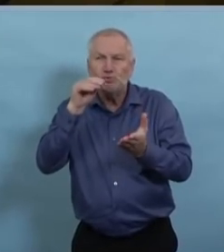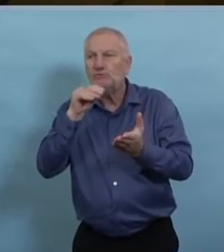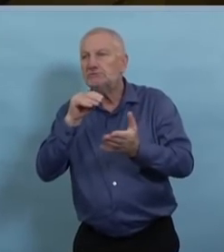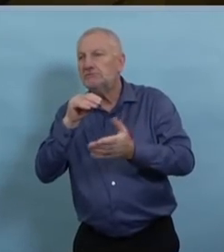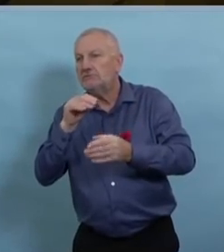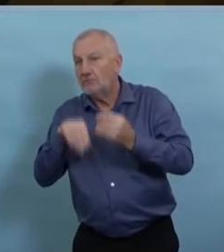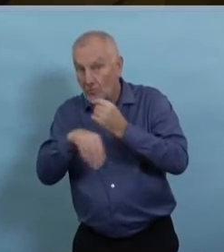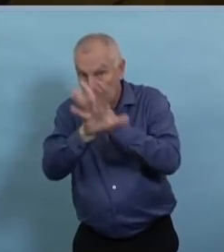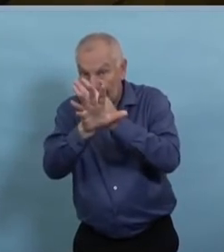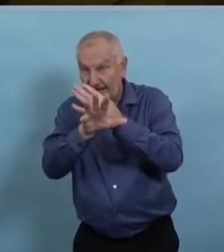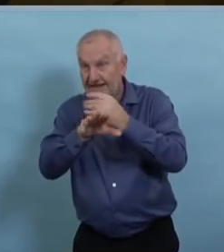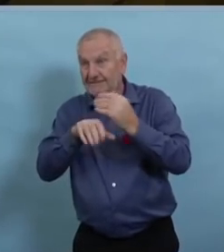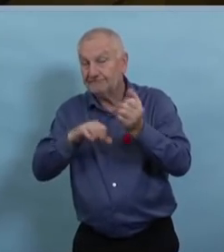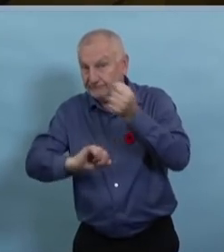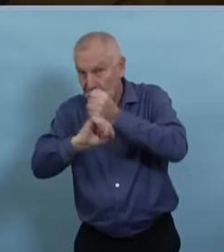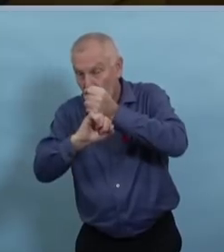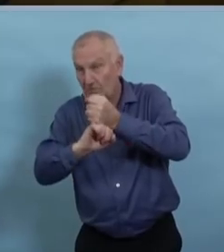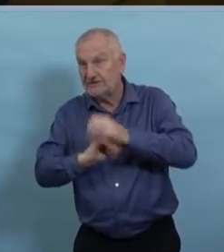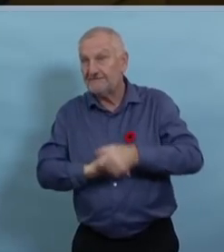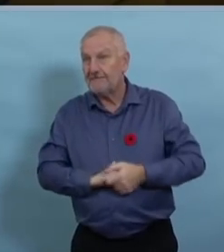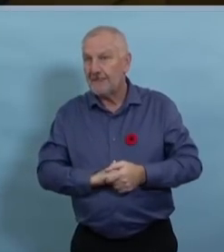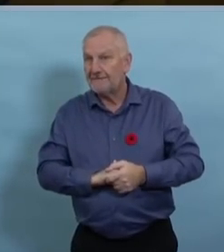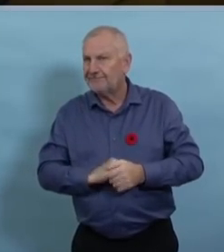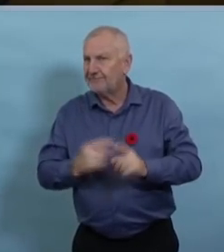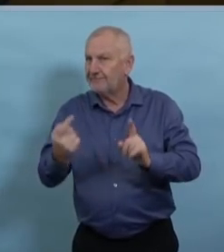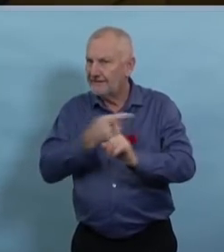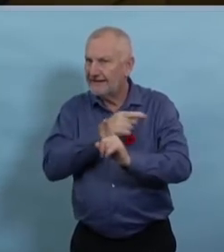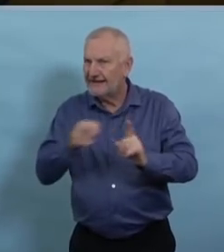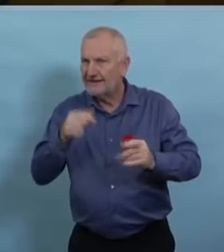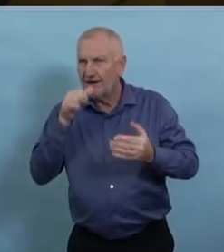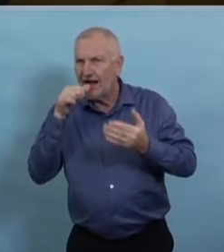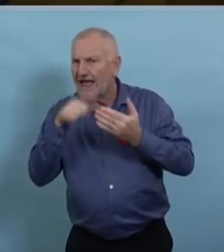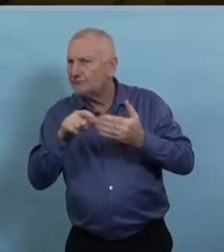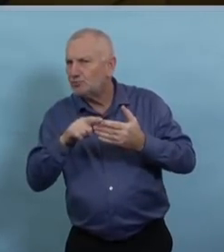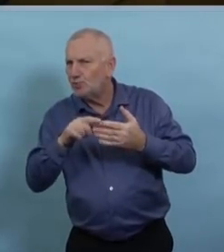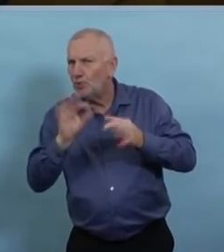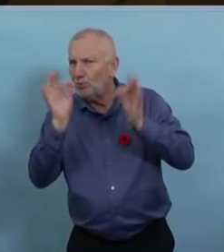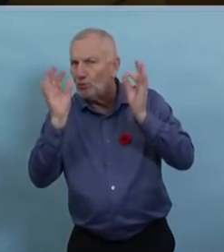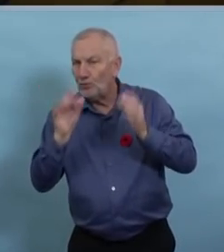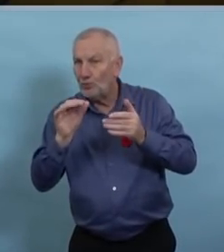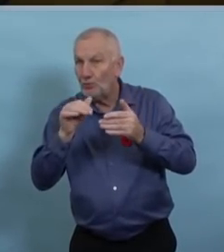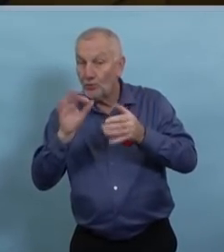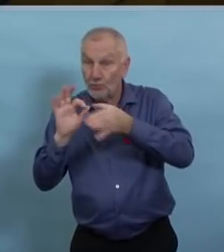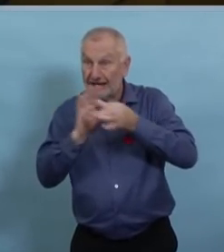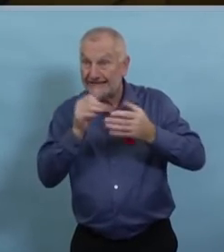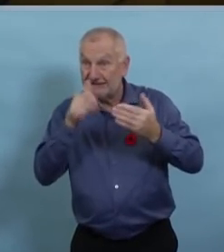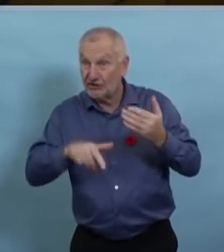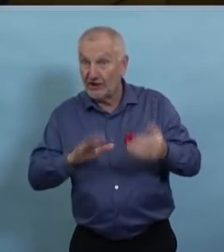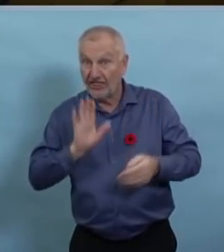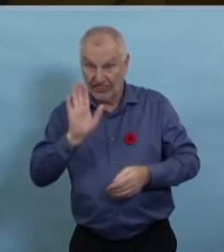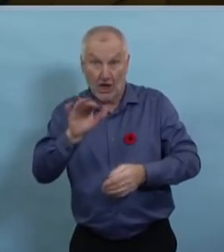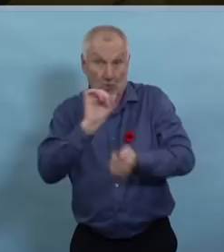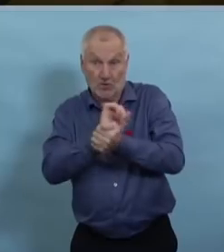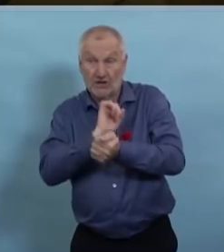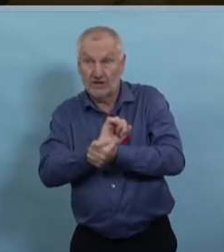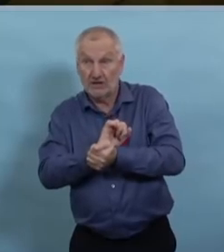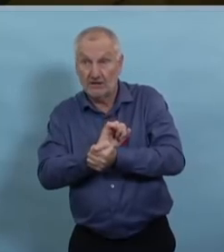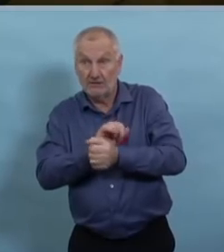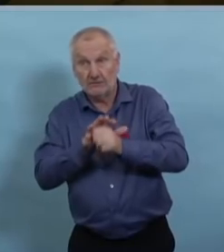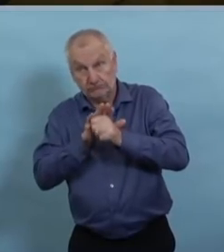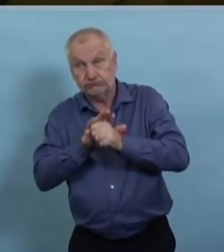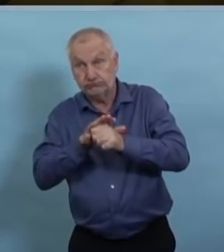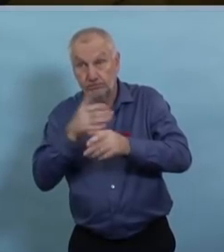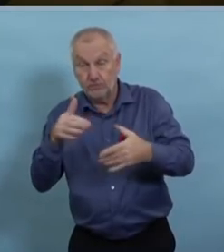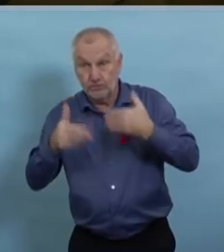So then I have to go back to the letter, like the teachers saying, like, these are unsustainable workloads for them to have to be in more than one classroom